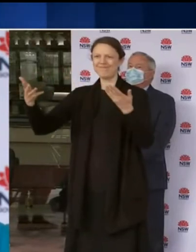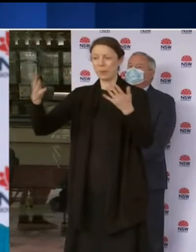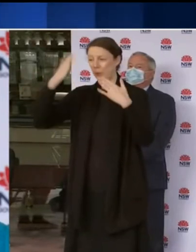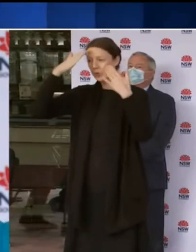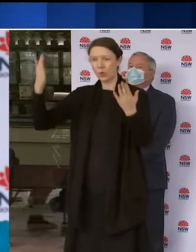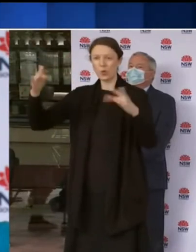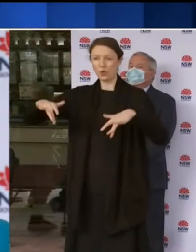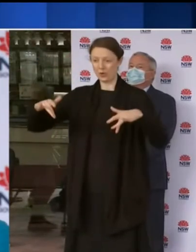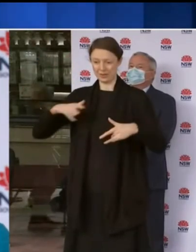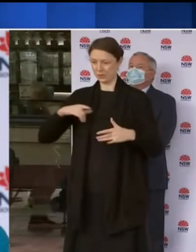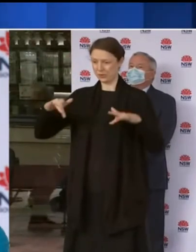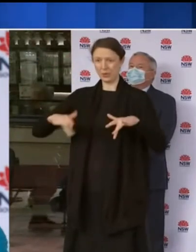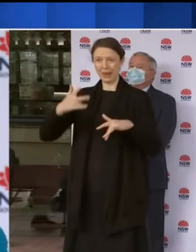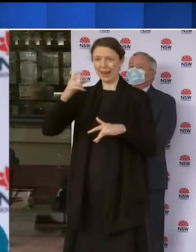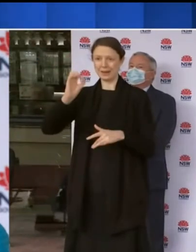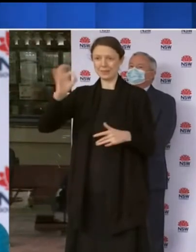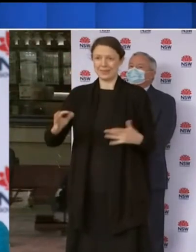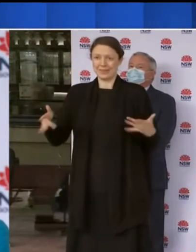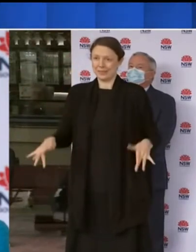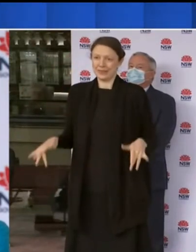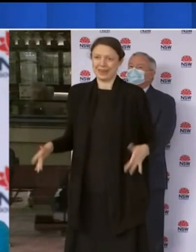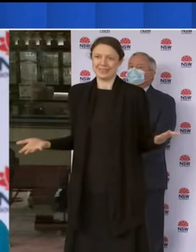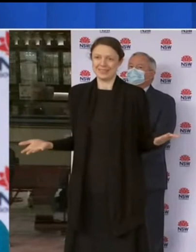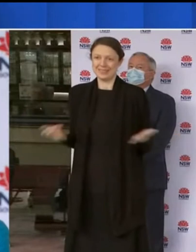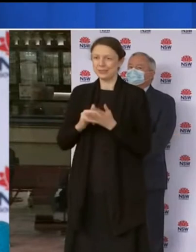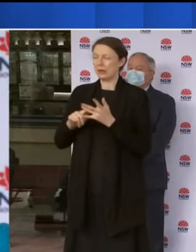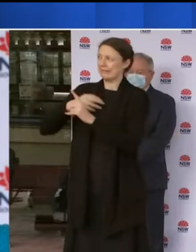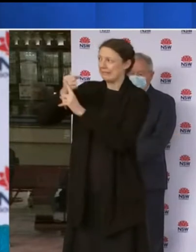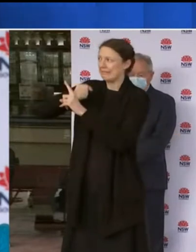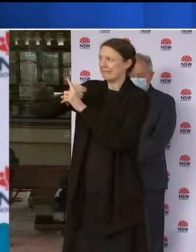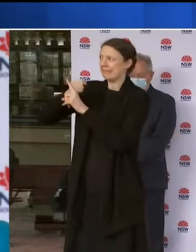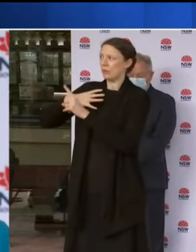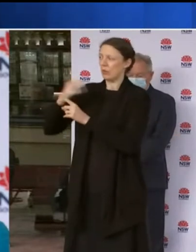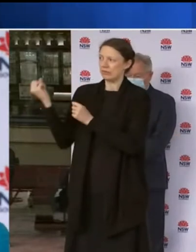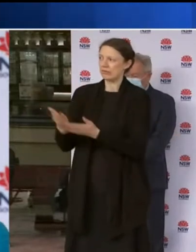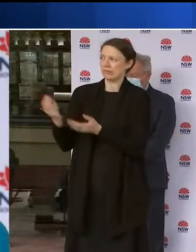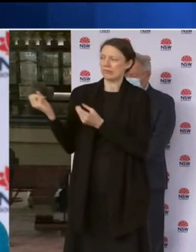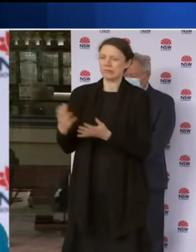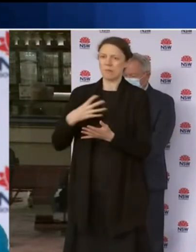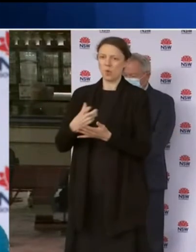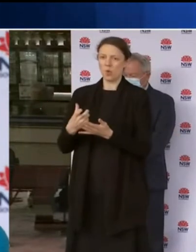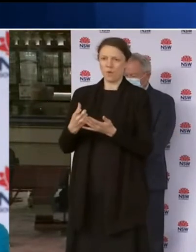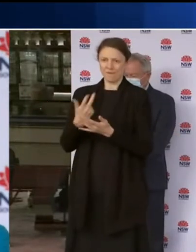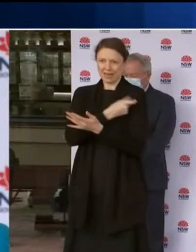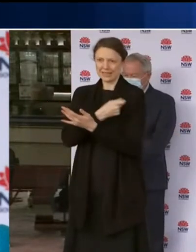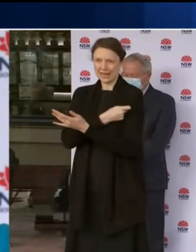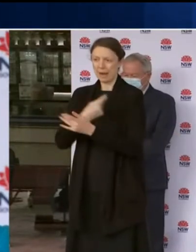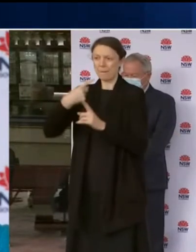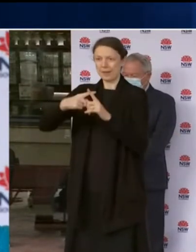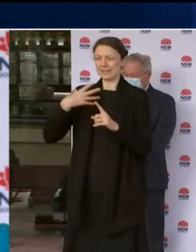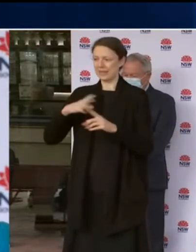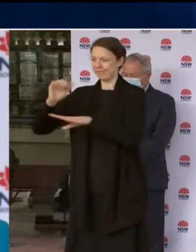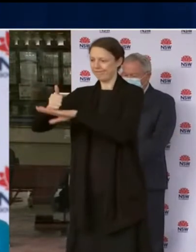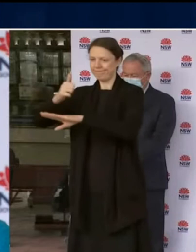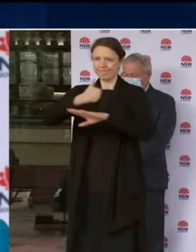to advocate on behalf of our citizens to ensure not only that we get the supply of doses, but also that there are sufficient points for people to